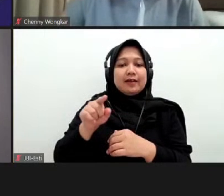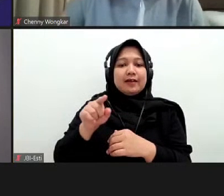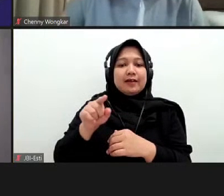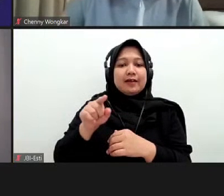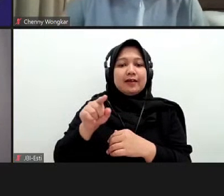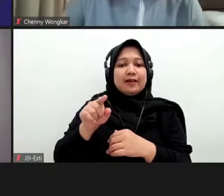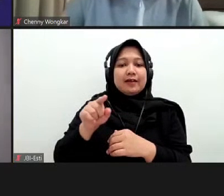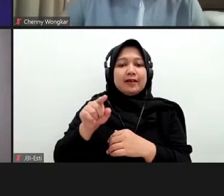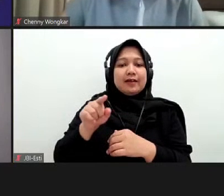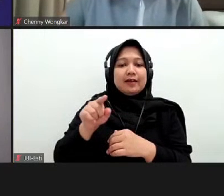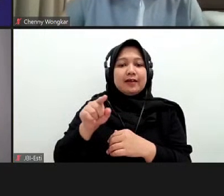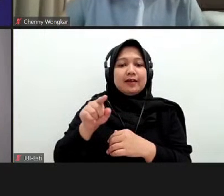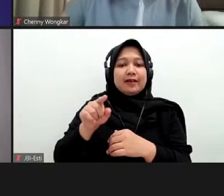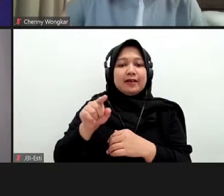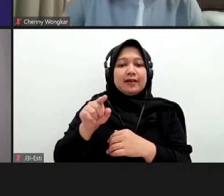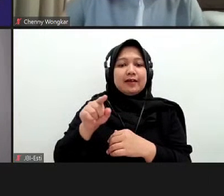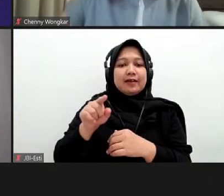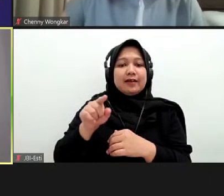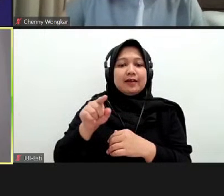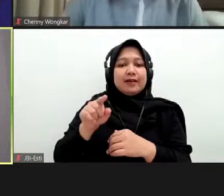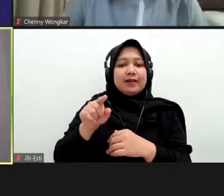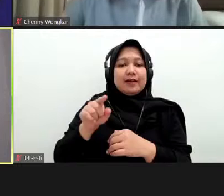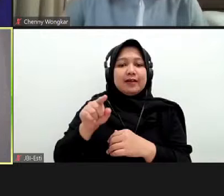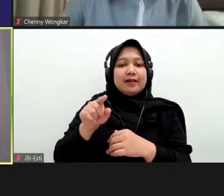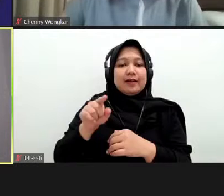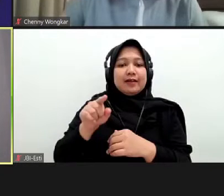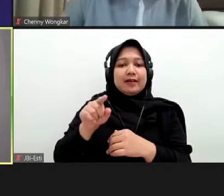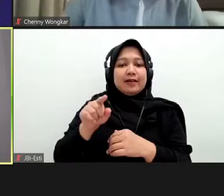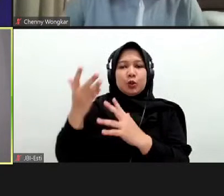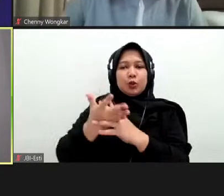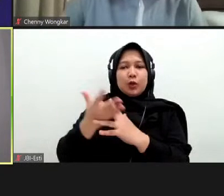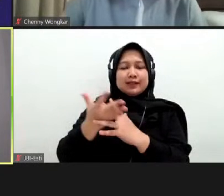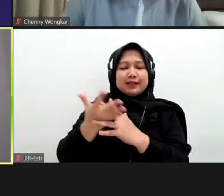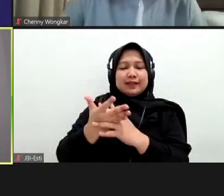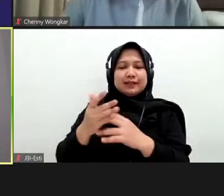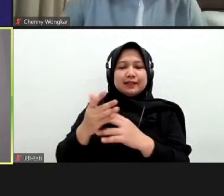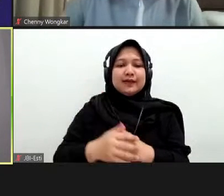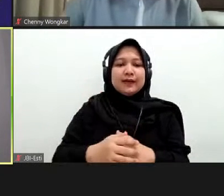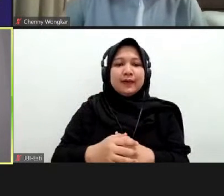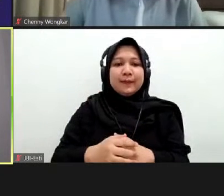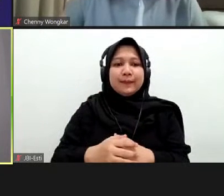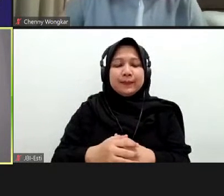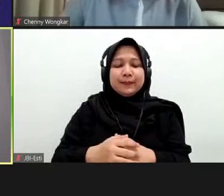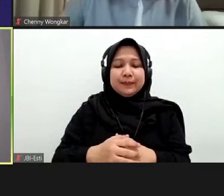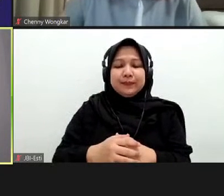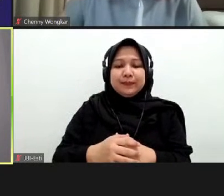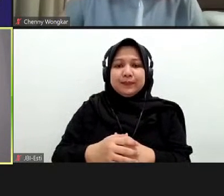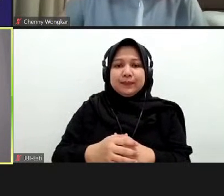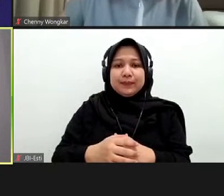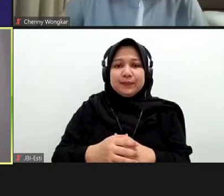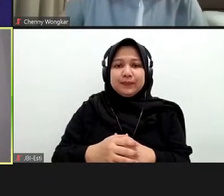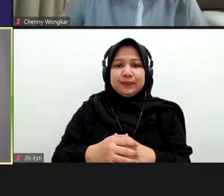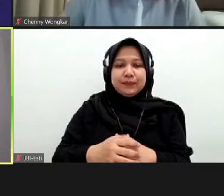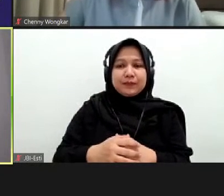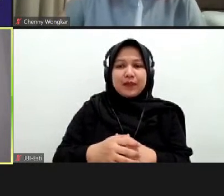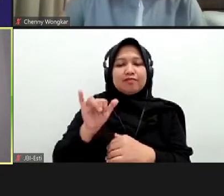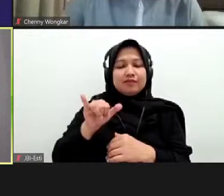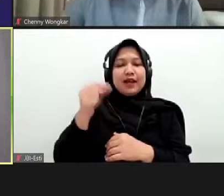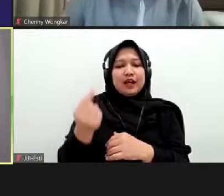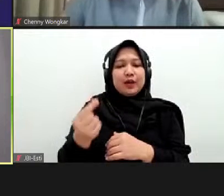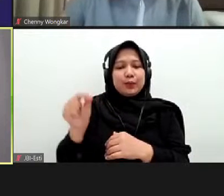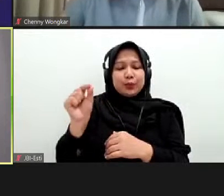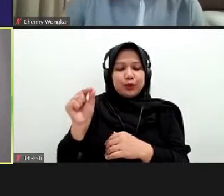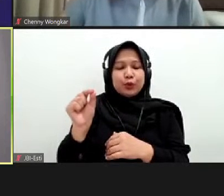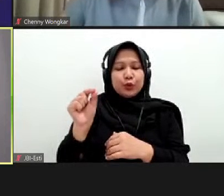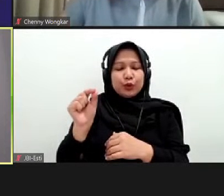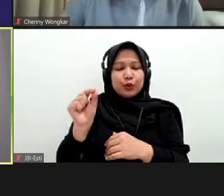these services. So that's why all of us have a role to play, and I think civil society have an important